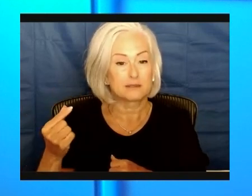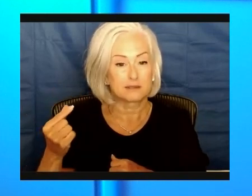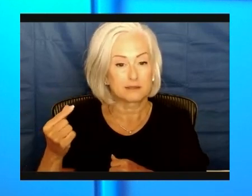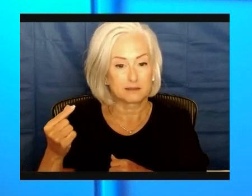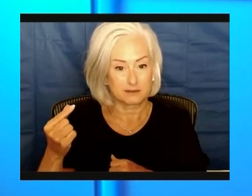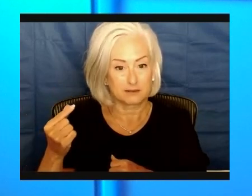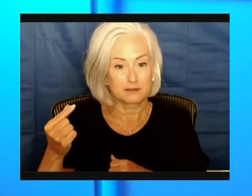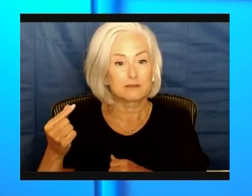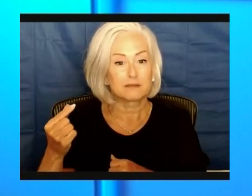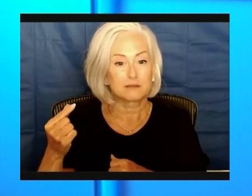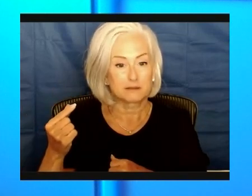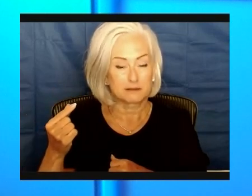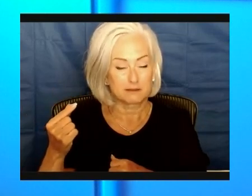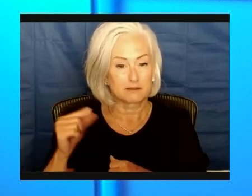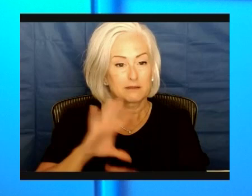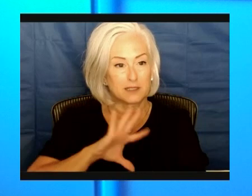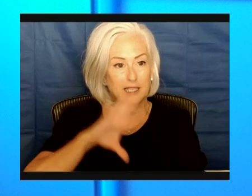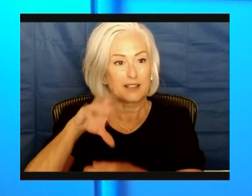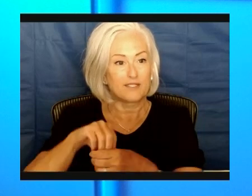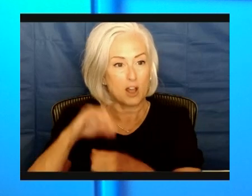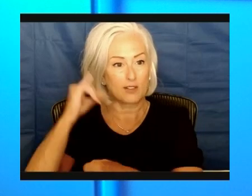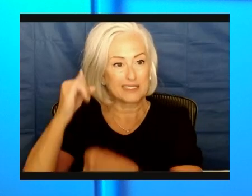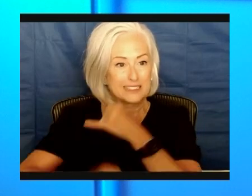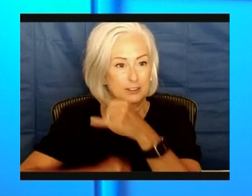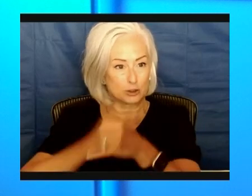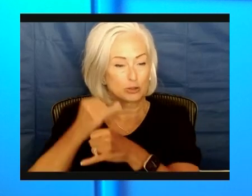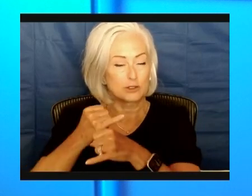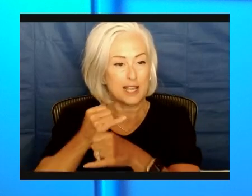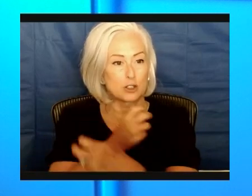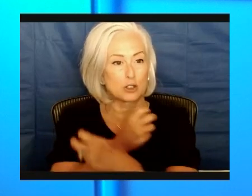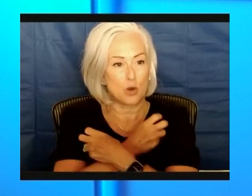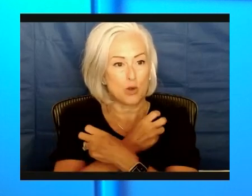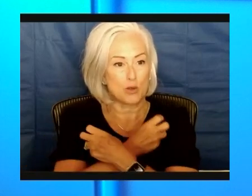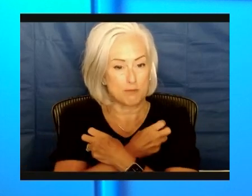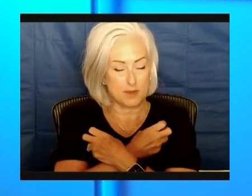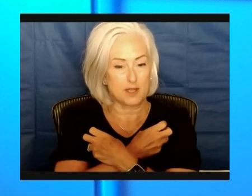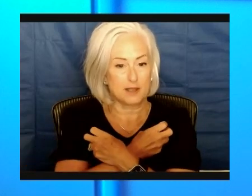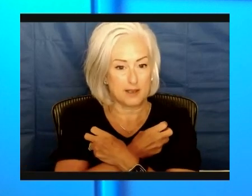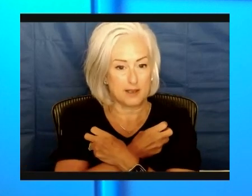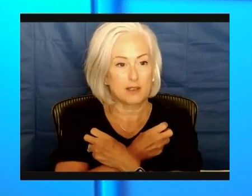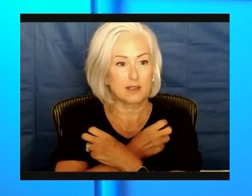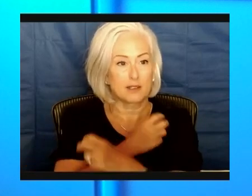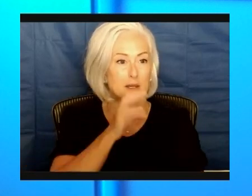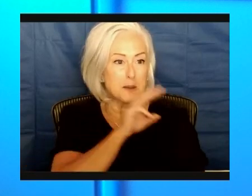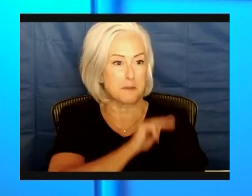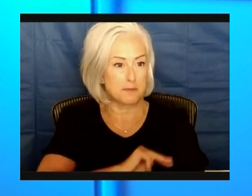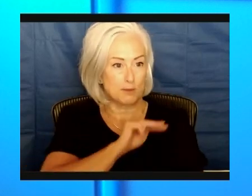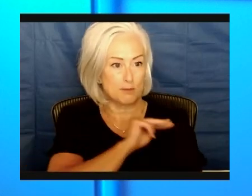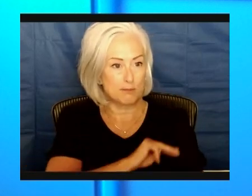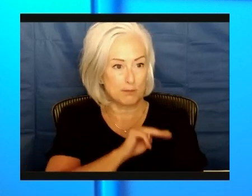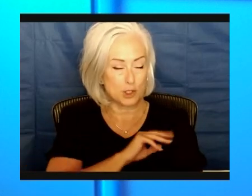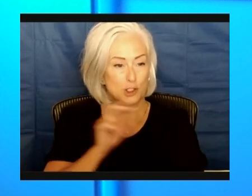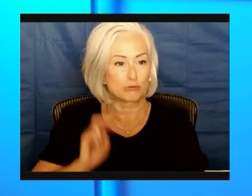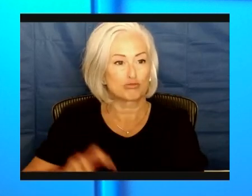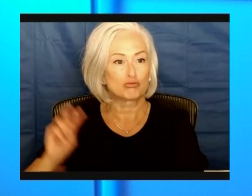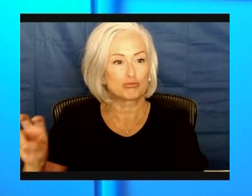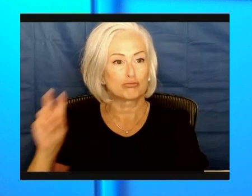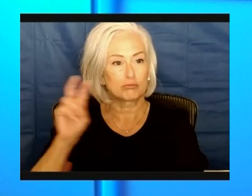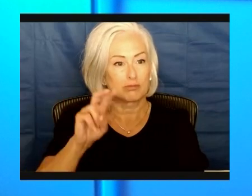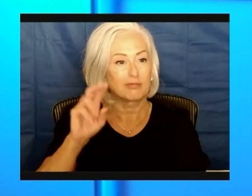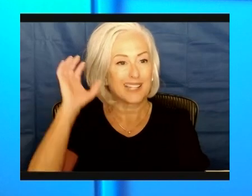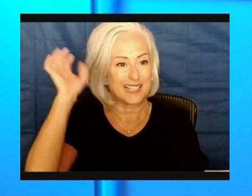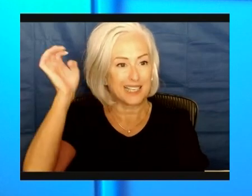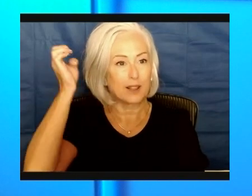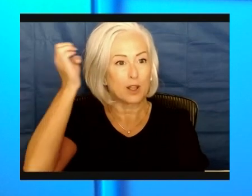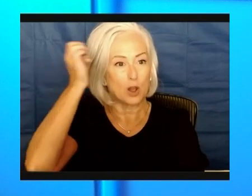international orthopedics mission campaign and in Ethiopia, and he did a lot